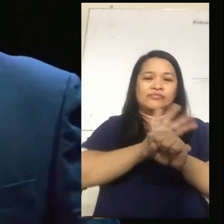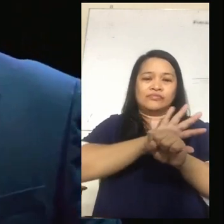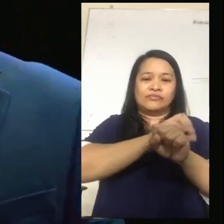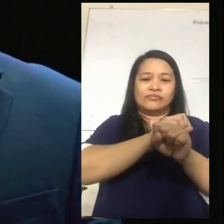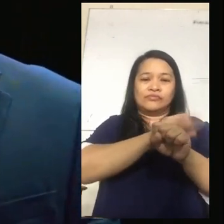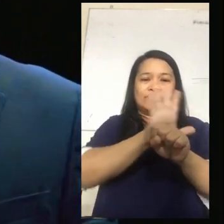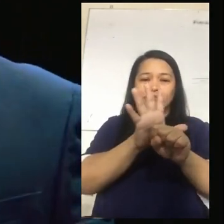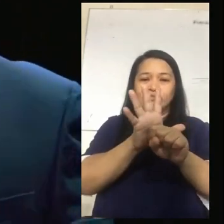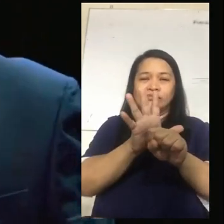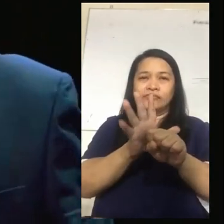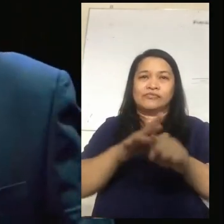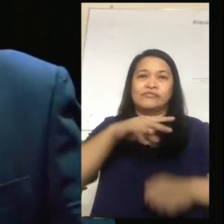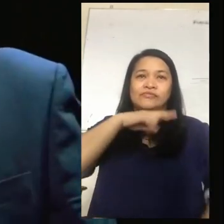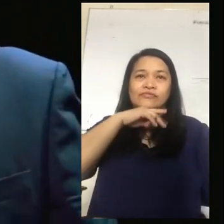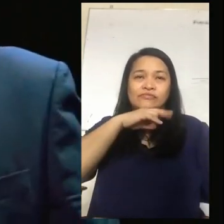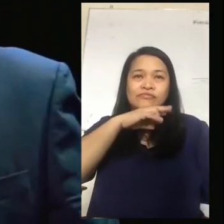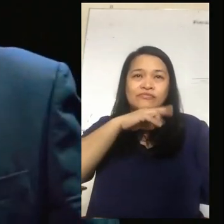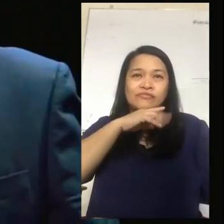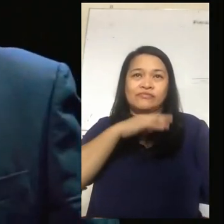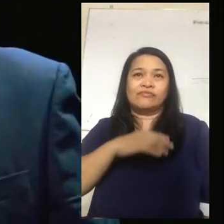ng kawalan ng pag-asa.